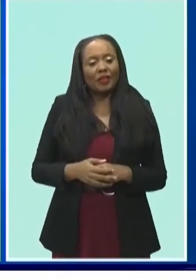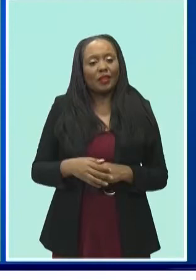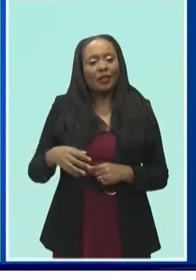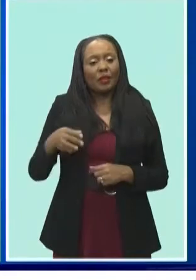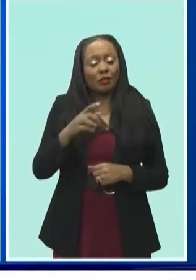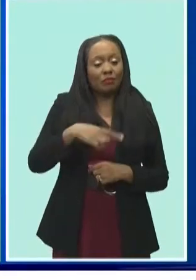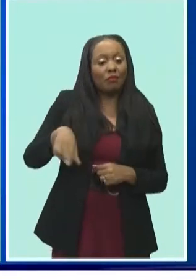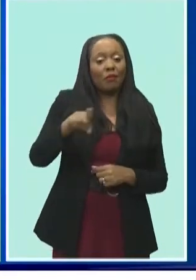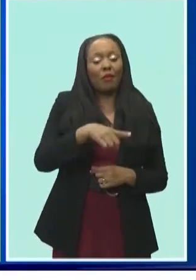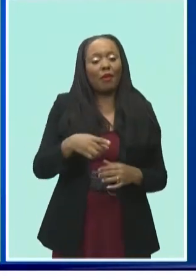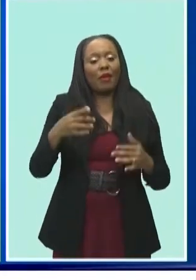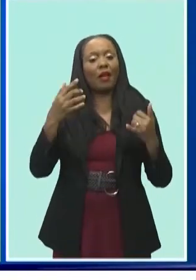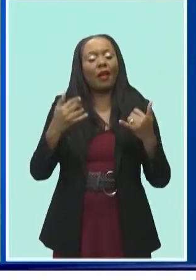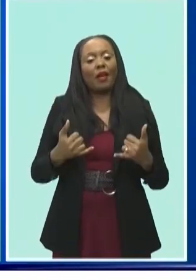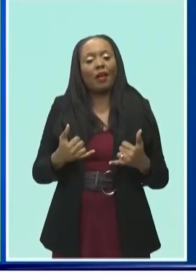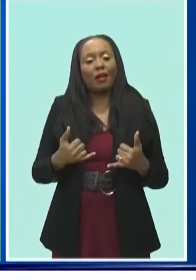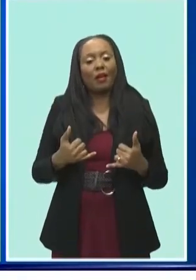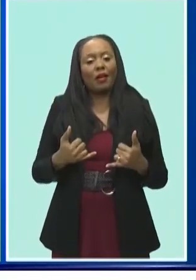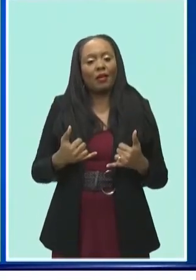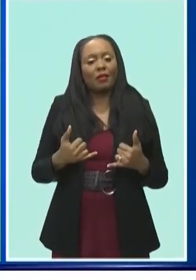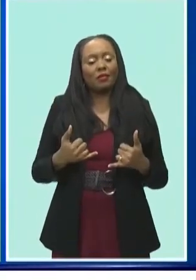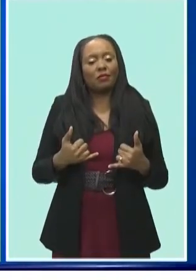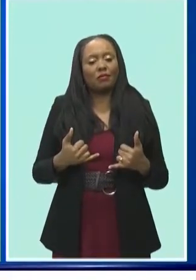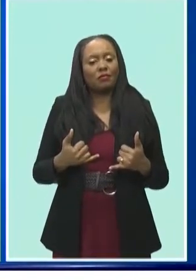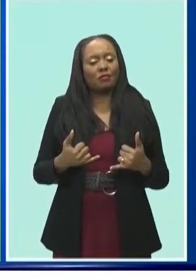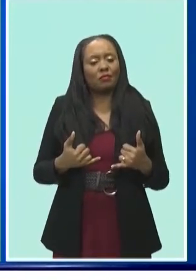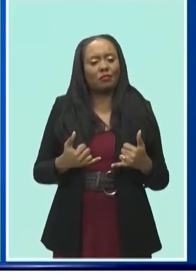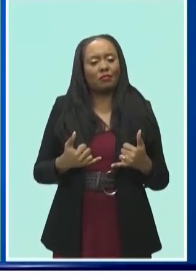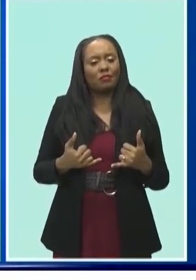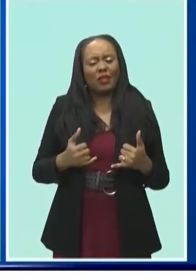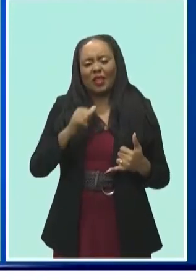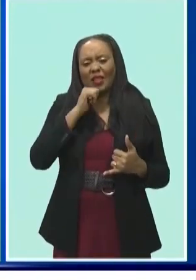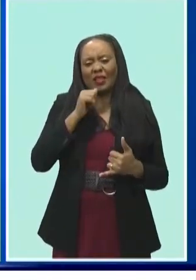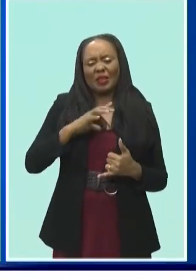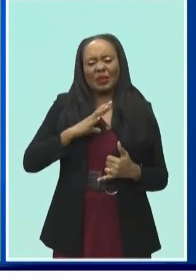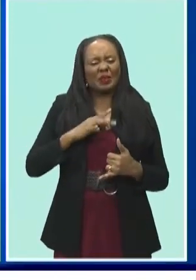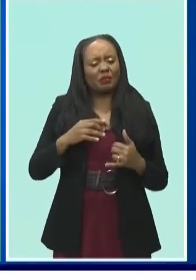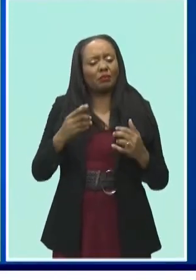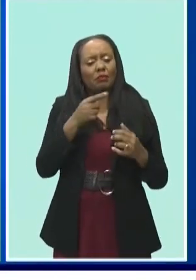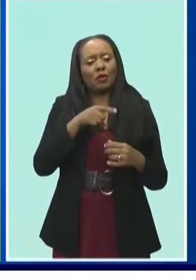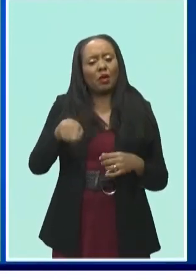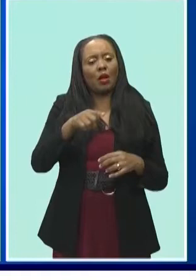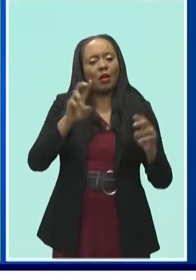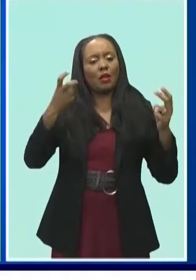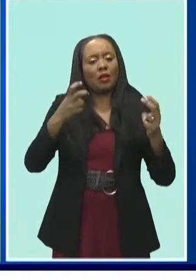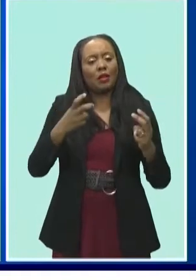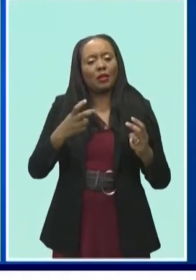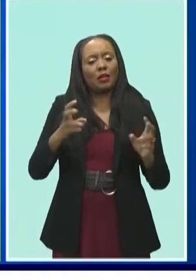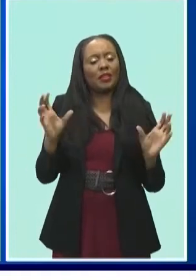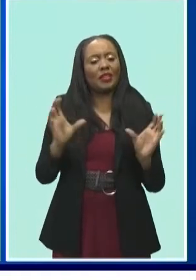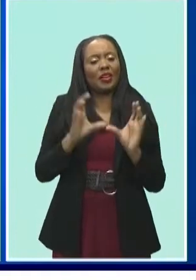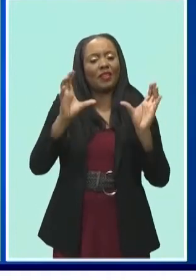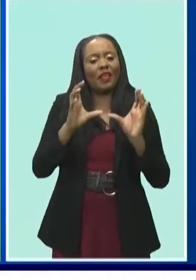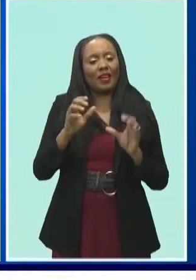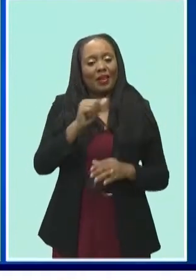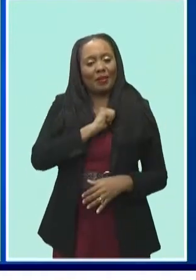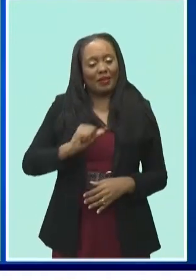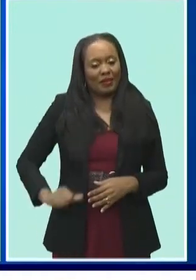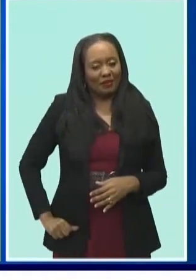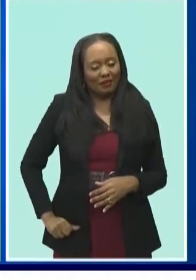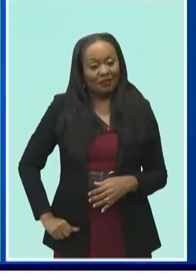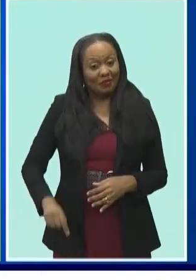just maybe two fancy words put together. Certified ambassadors. You